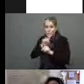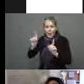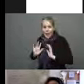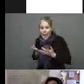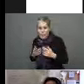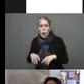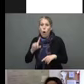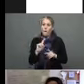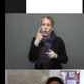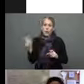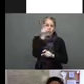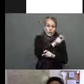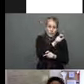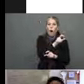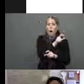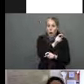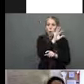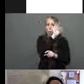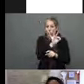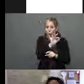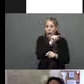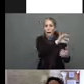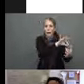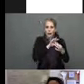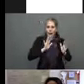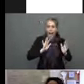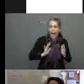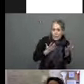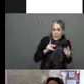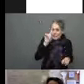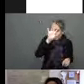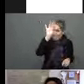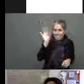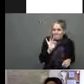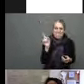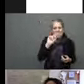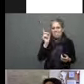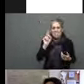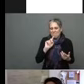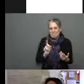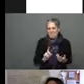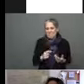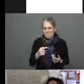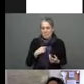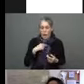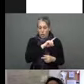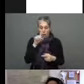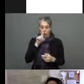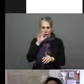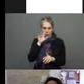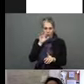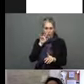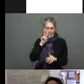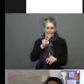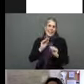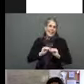it seemed pretty, um, pretty fairly spread, uh, evenly spread throughout our, uh, items, but that's first glance and I'd have to do more